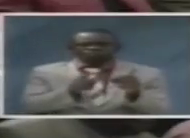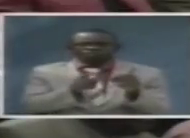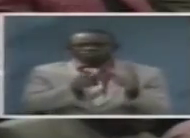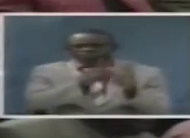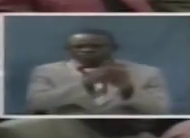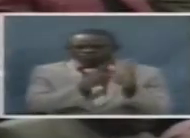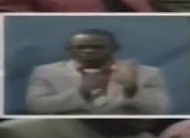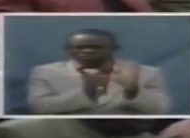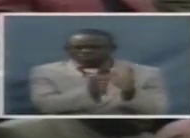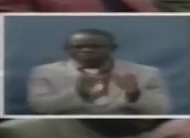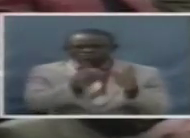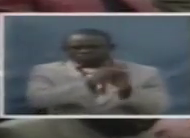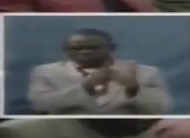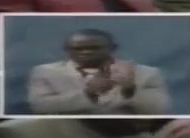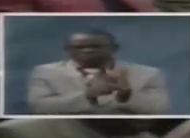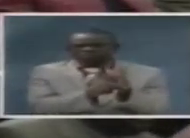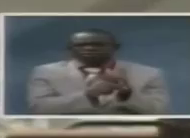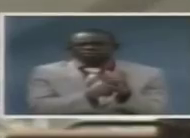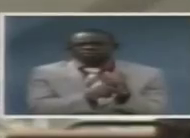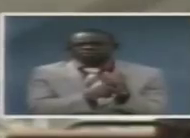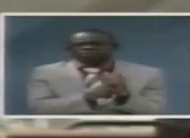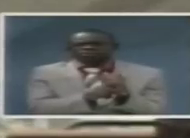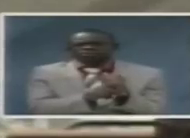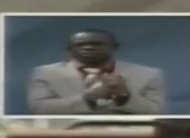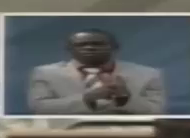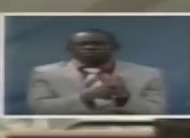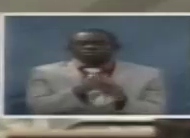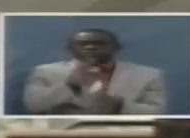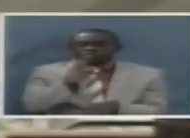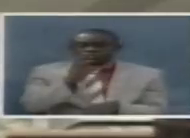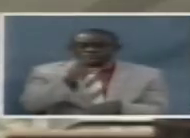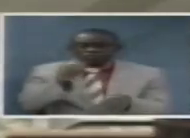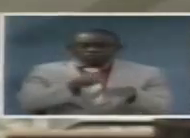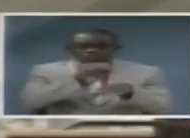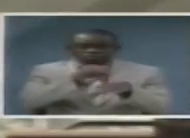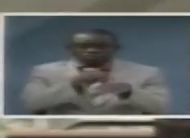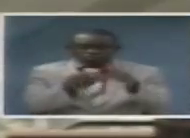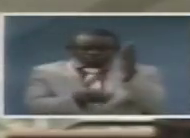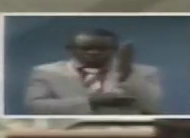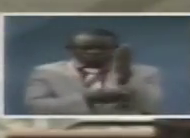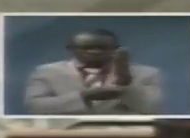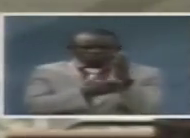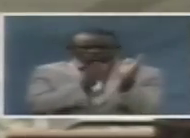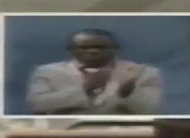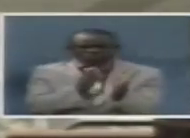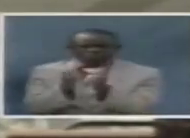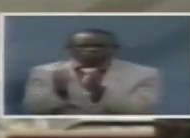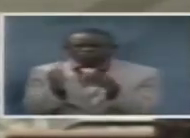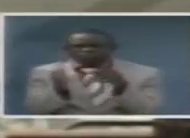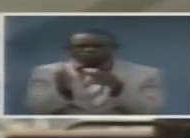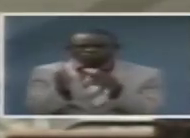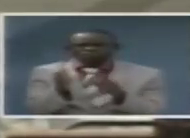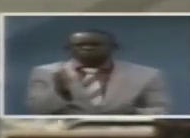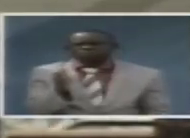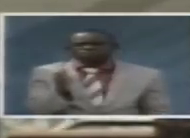and intervention. Mr. Speaker, the 7th National Development Plan has